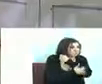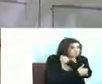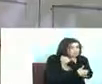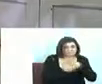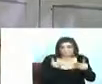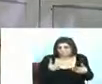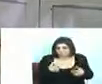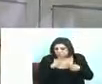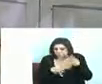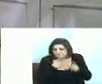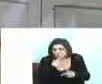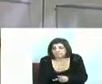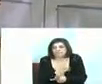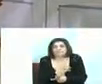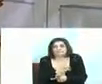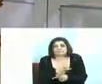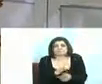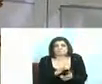type,